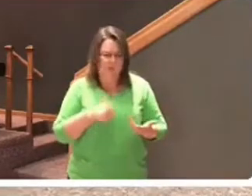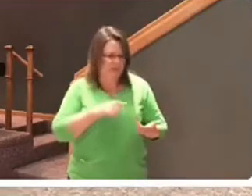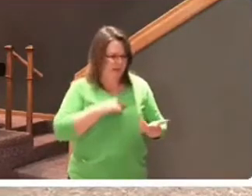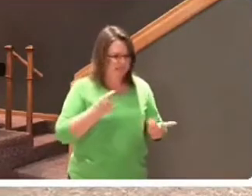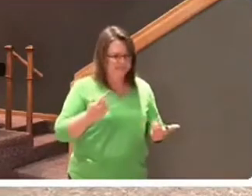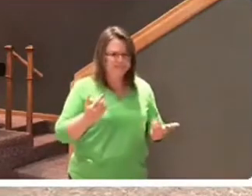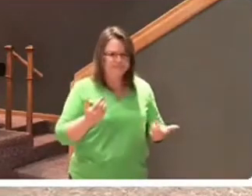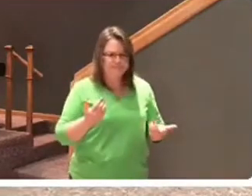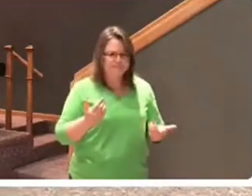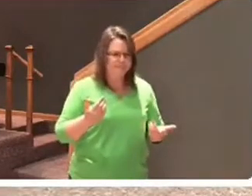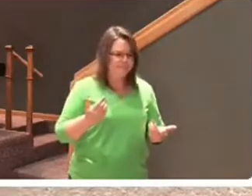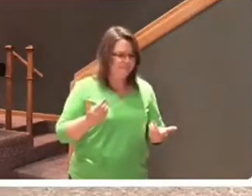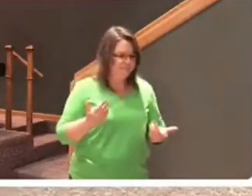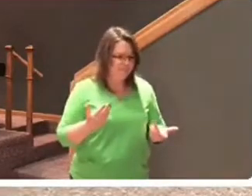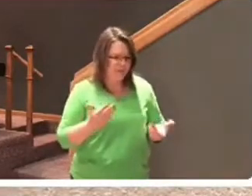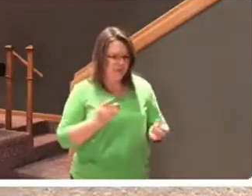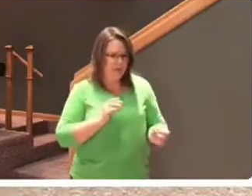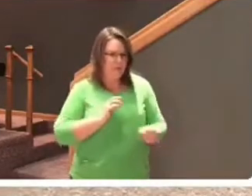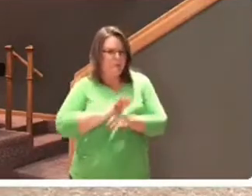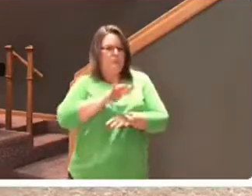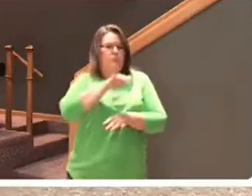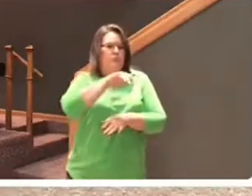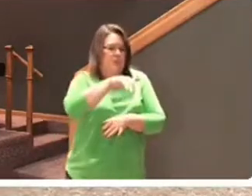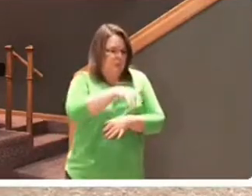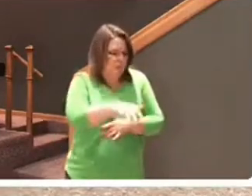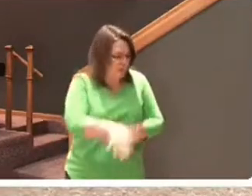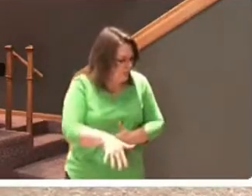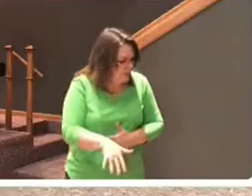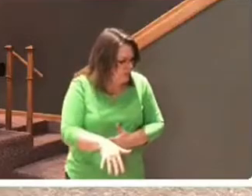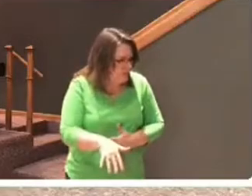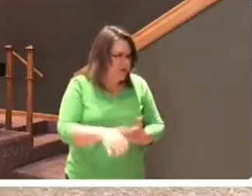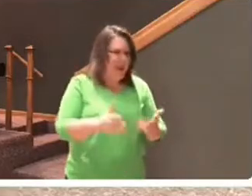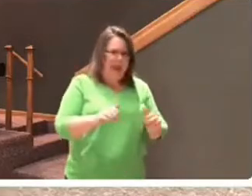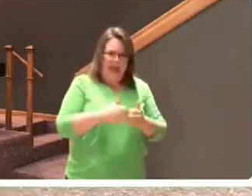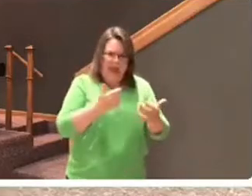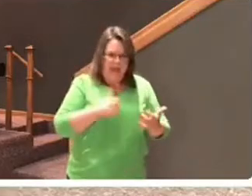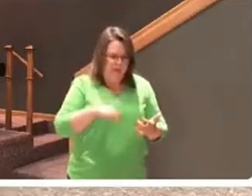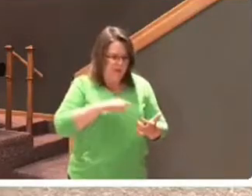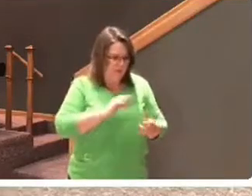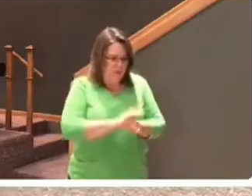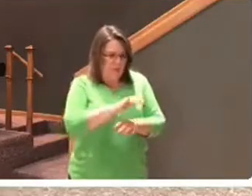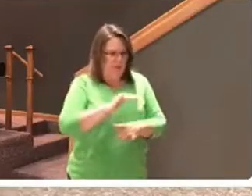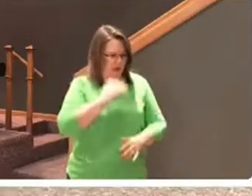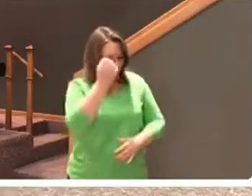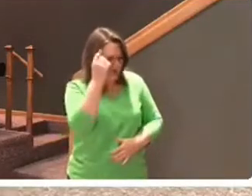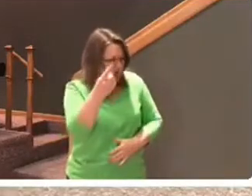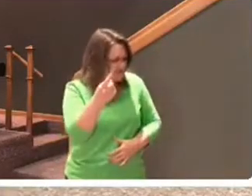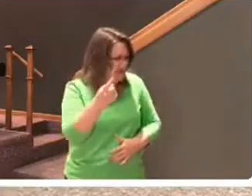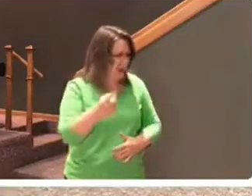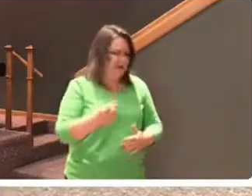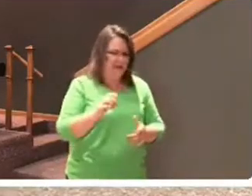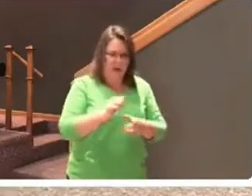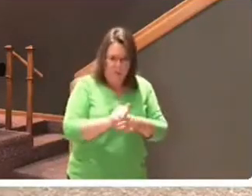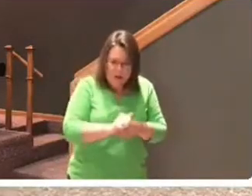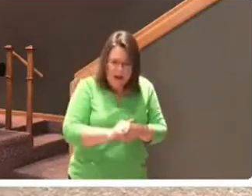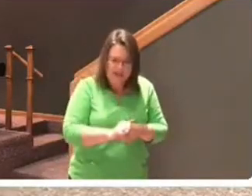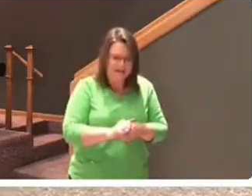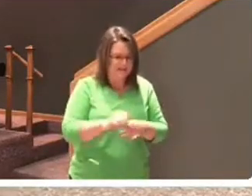How do we spill up and over our current container, our current understanding, our current